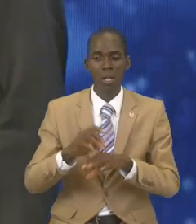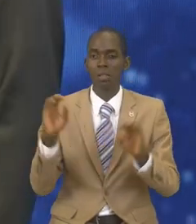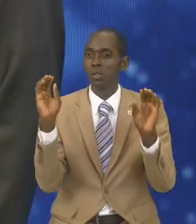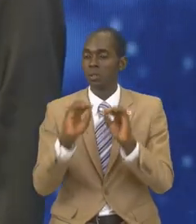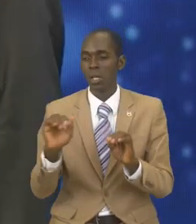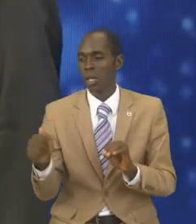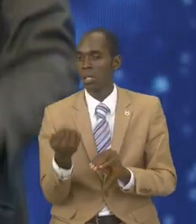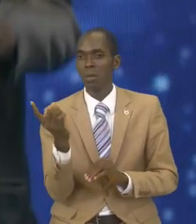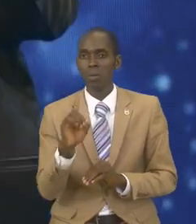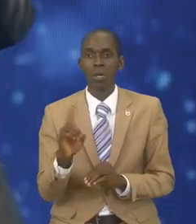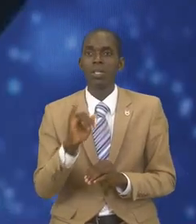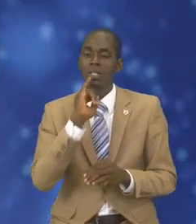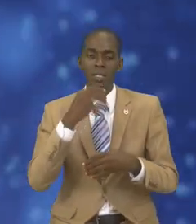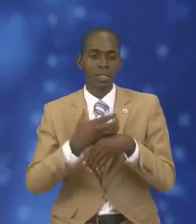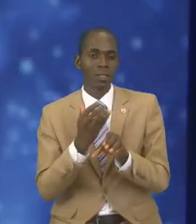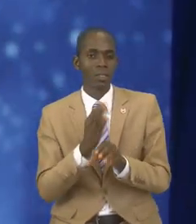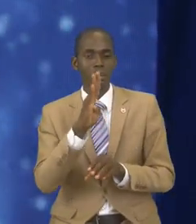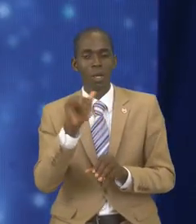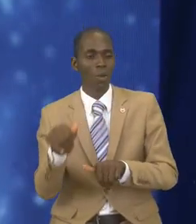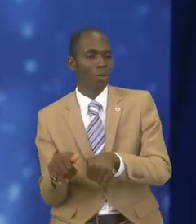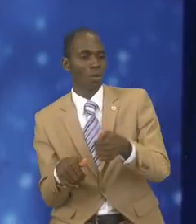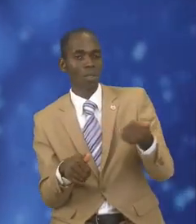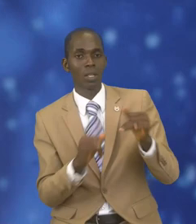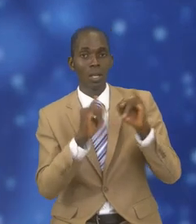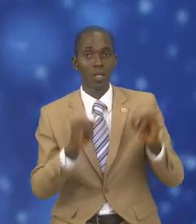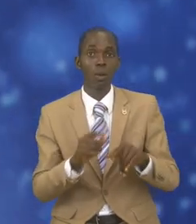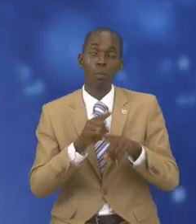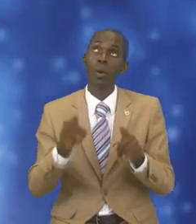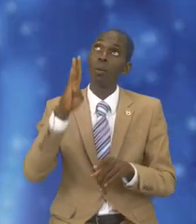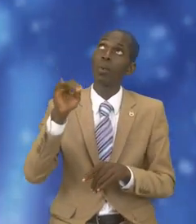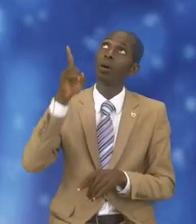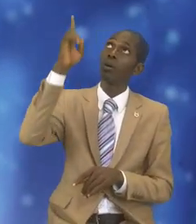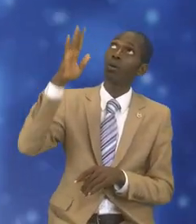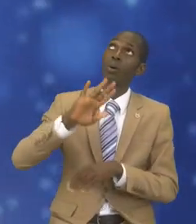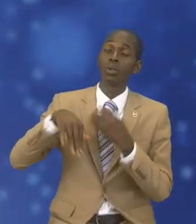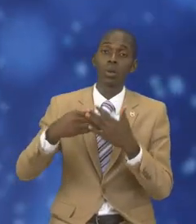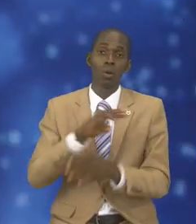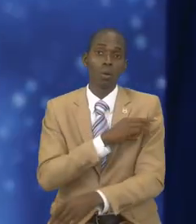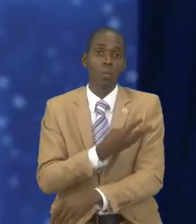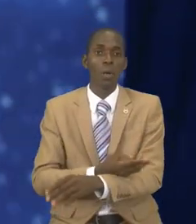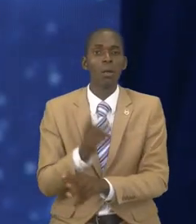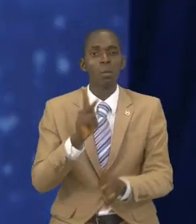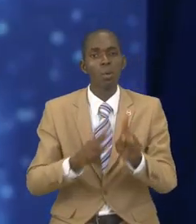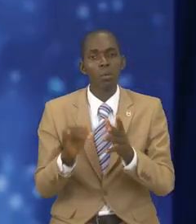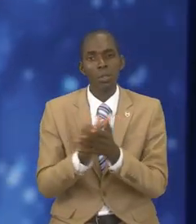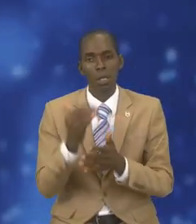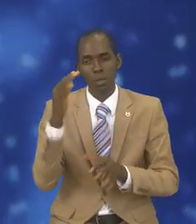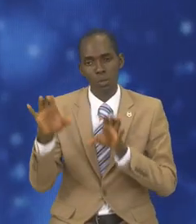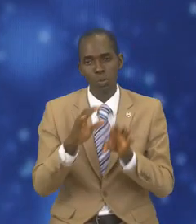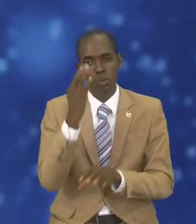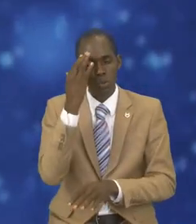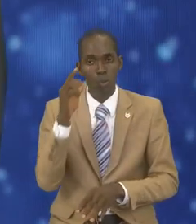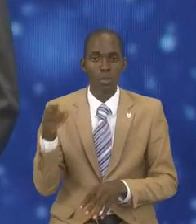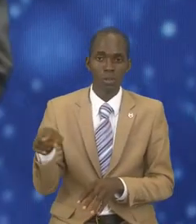anywhere is created by any other one but by the Almighty God. The people that do know their God, the people that do know